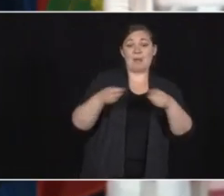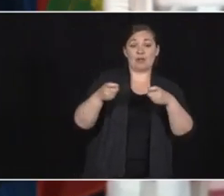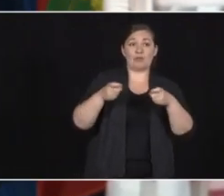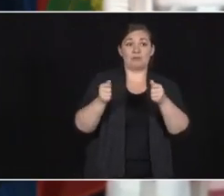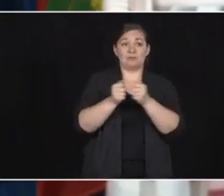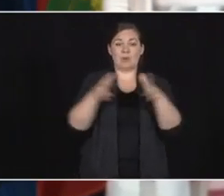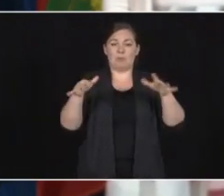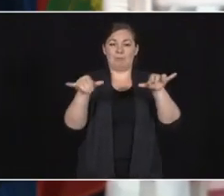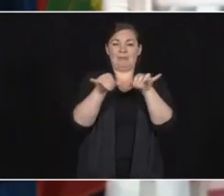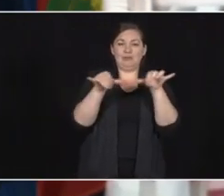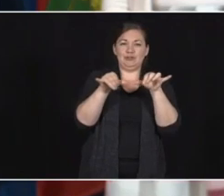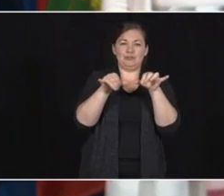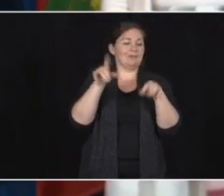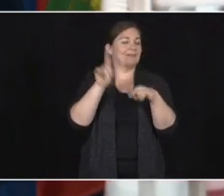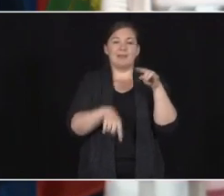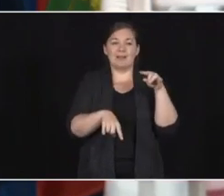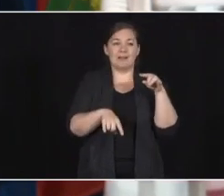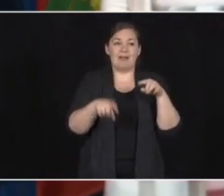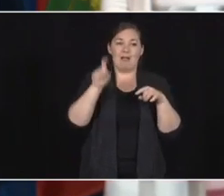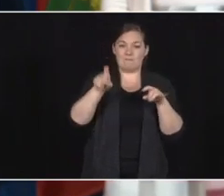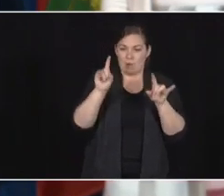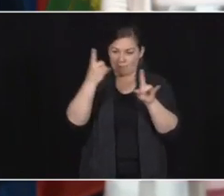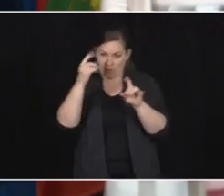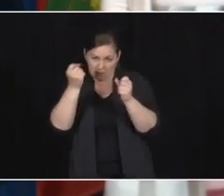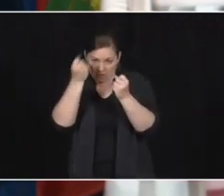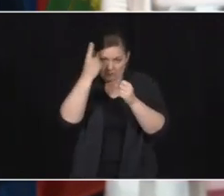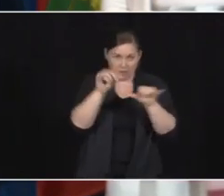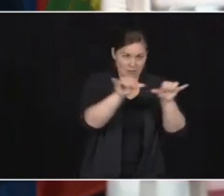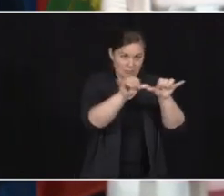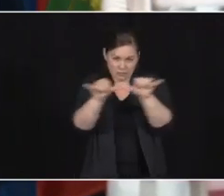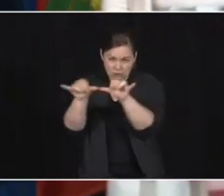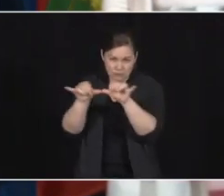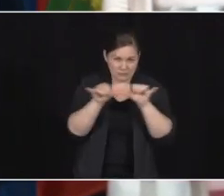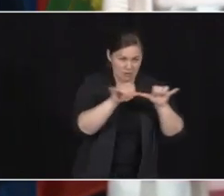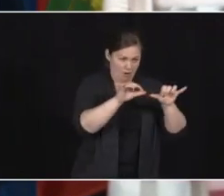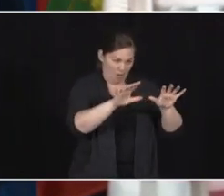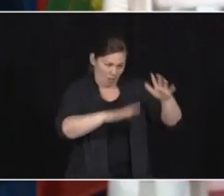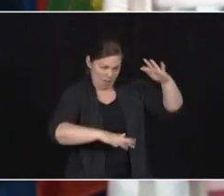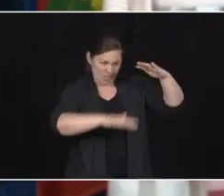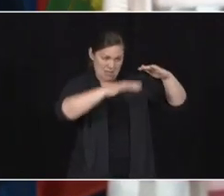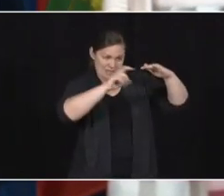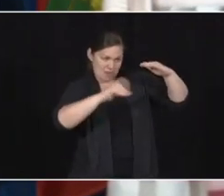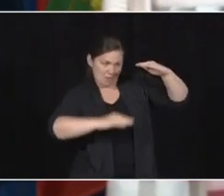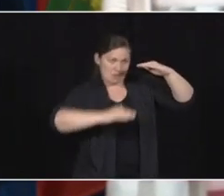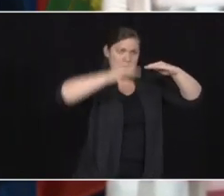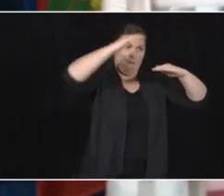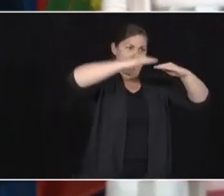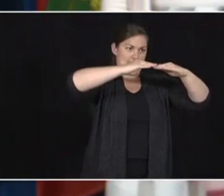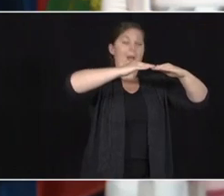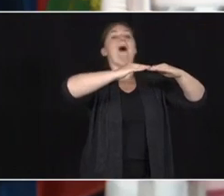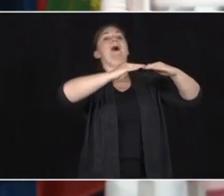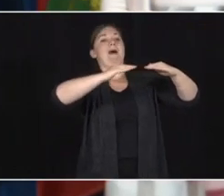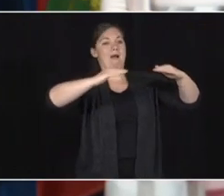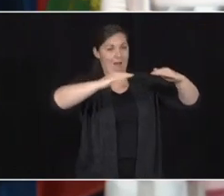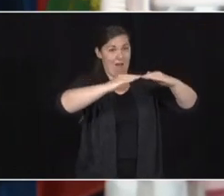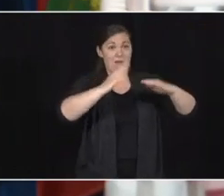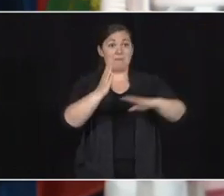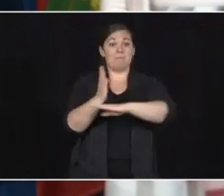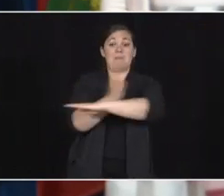measuring absolutely everything in these homes. Before COVID, yes, the minister was doing an incredible job moving